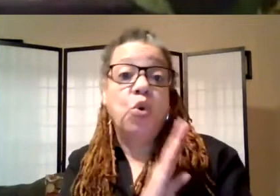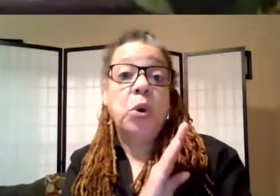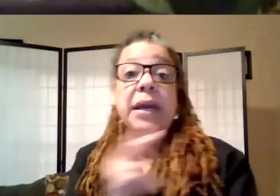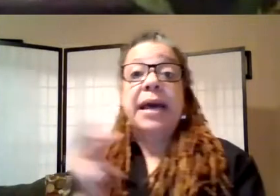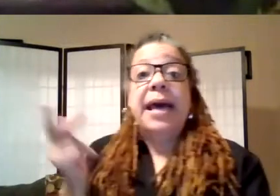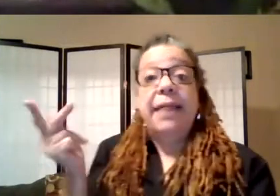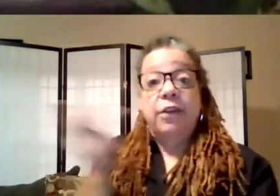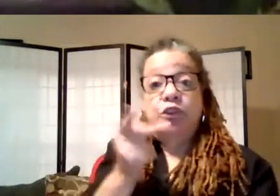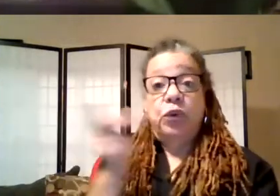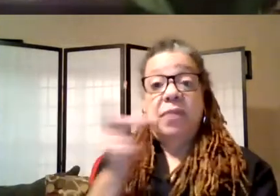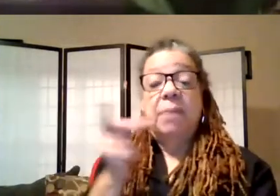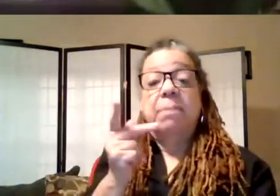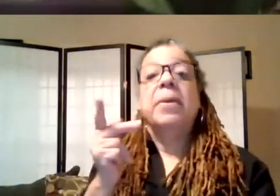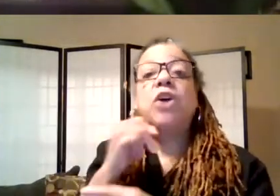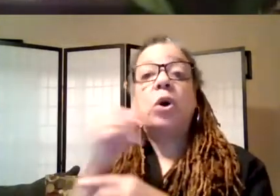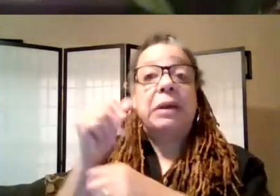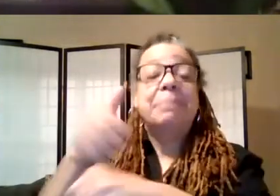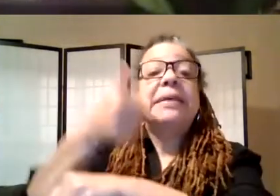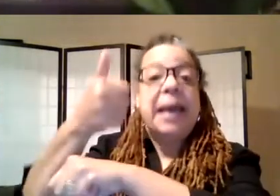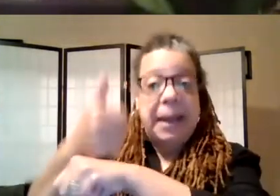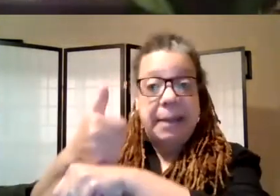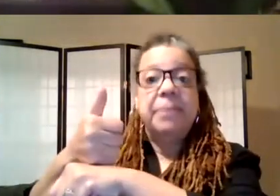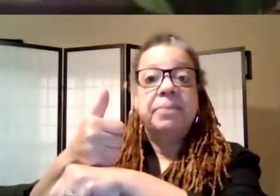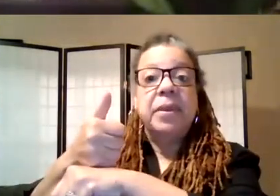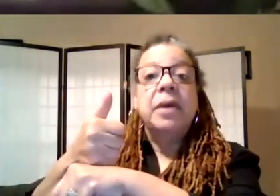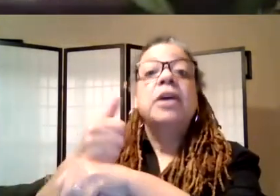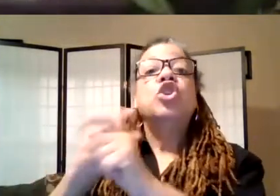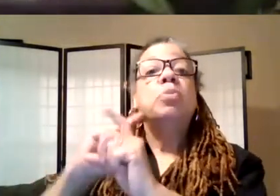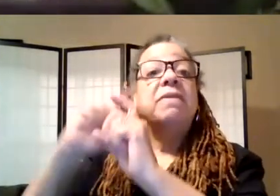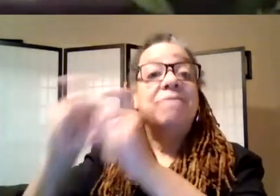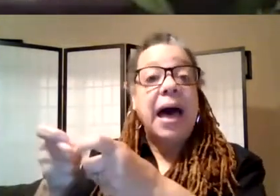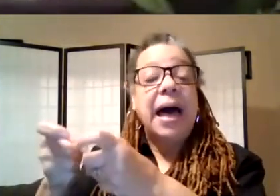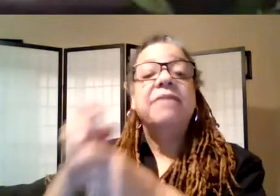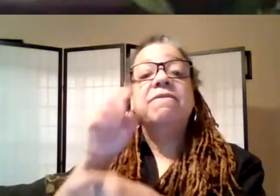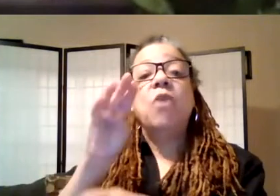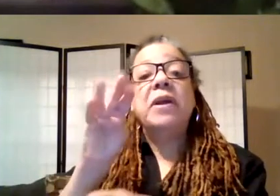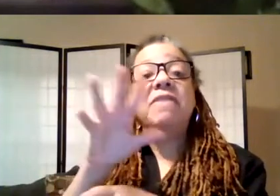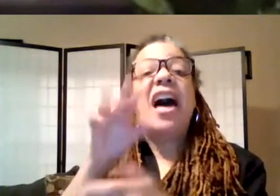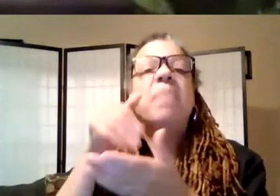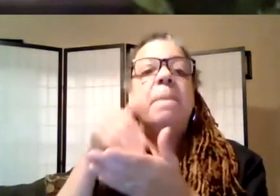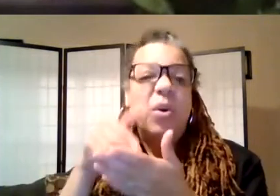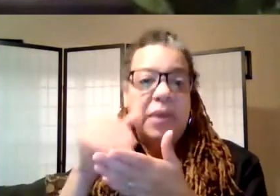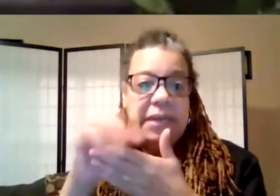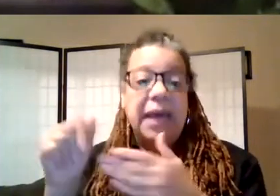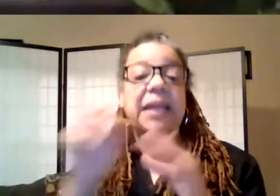bulk up their programs, their existing programs, to provide these subsidies, $45 billion in subsidies to families to